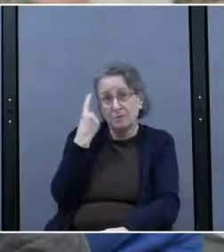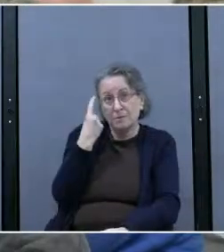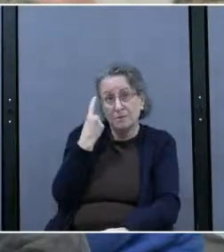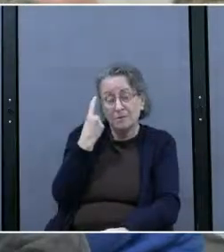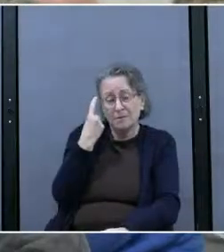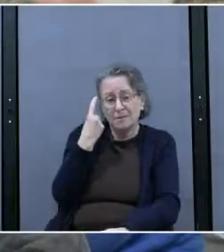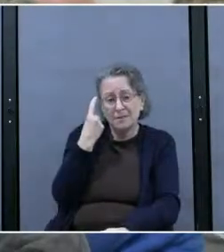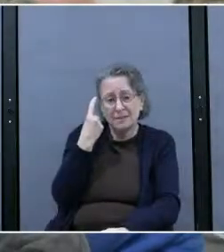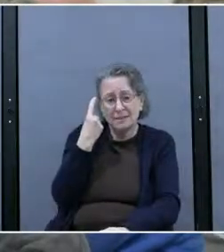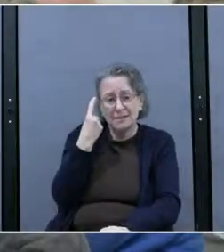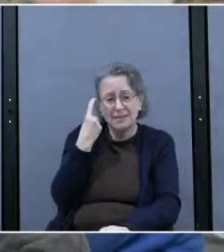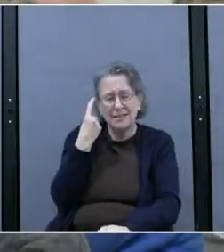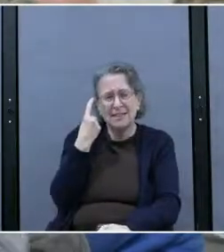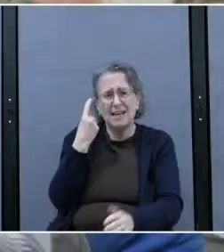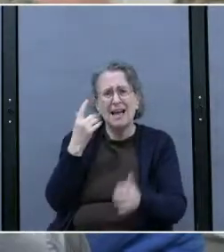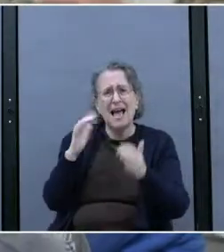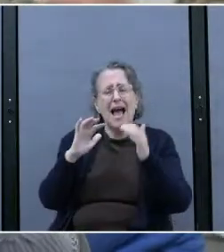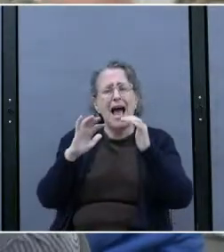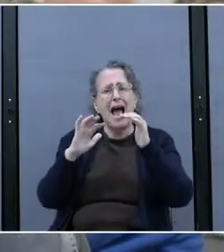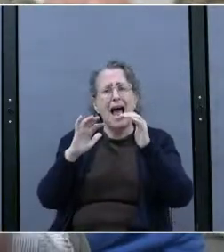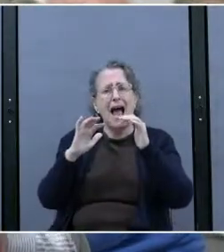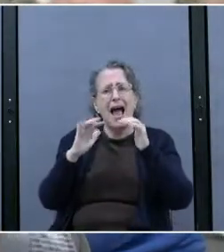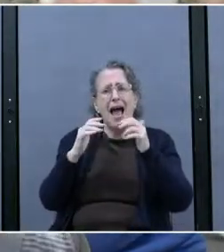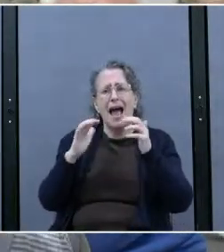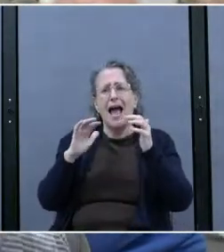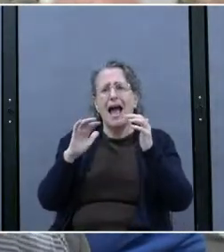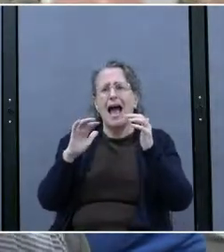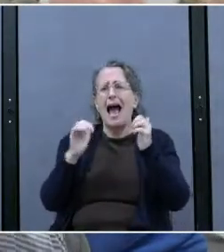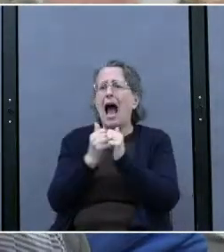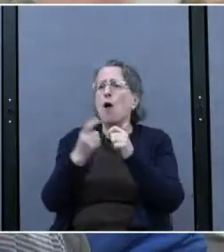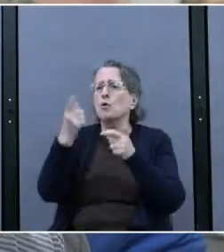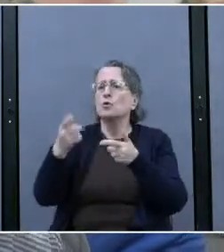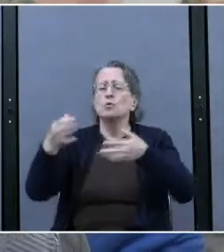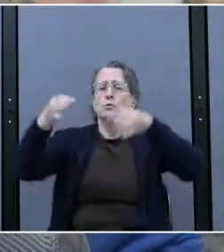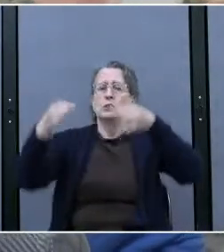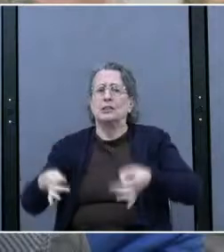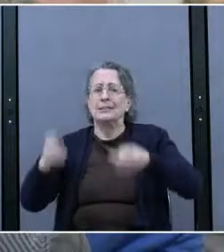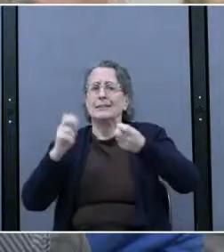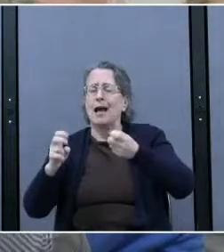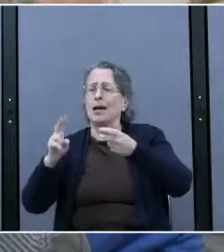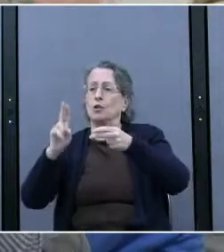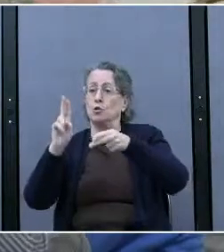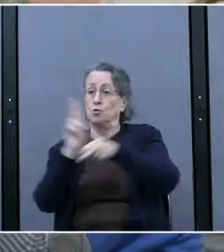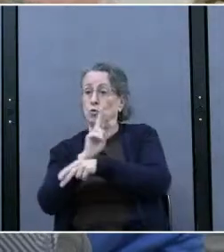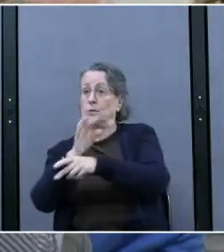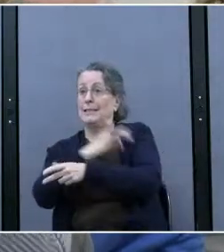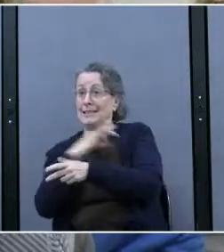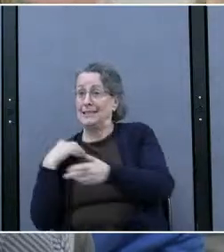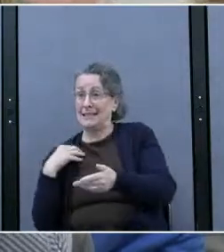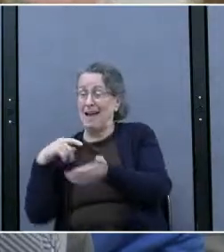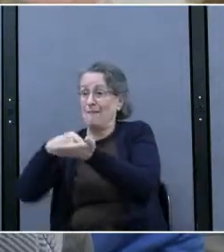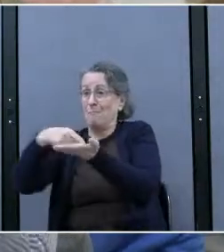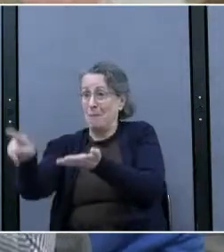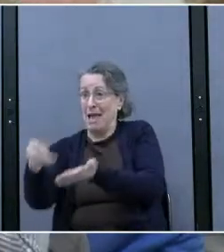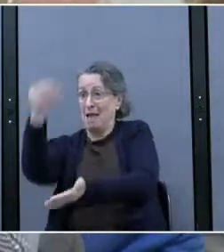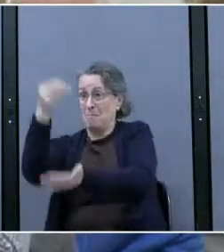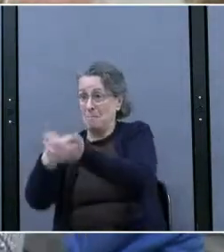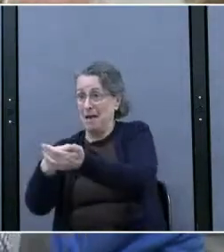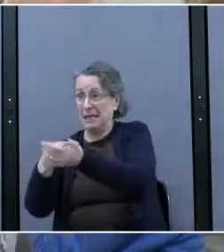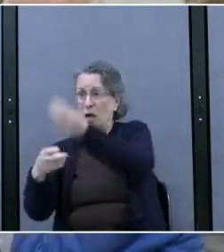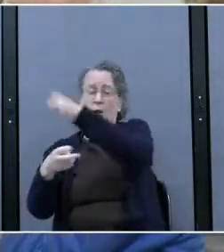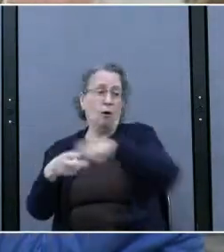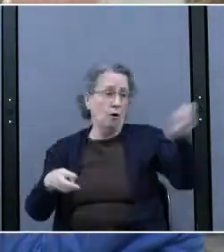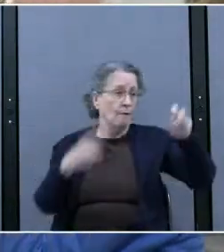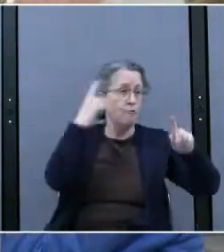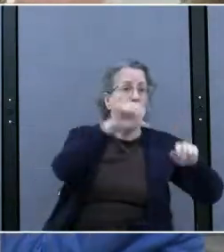money gets put in there that is assigned for some other use. Okay. So like if it was used on overtime